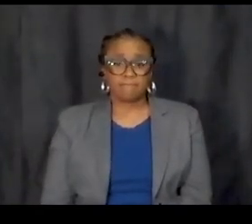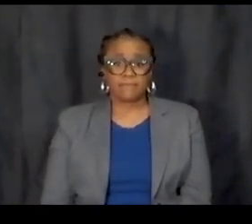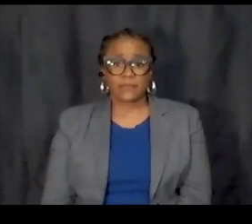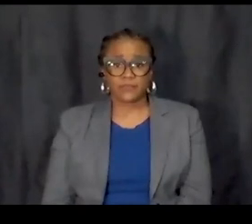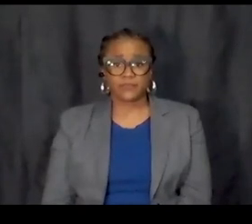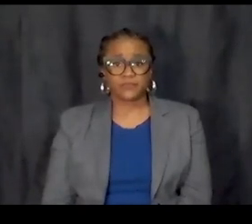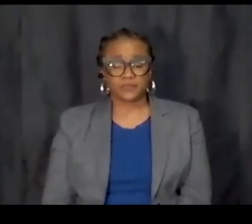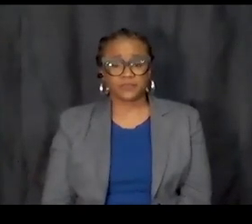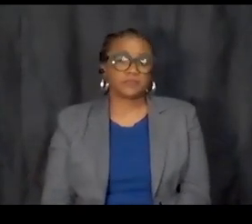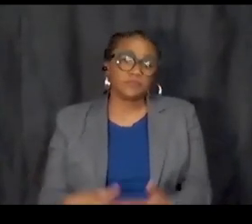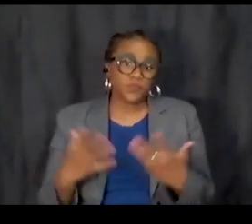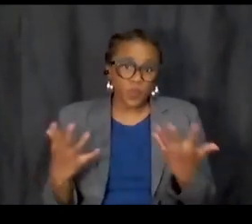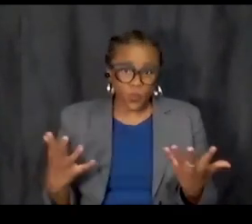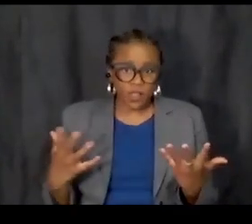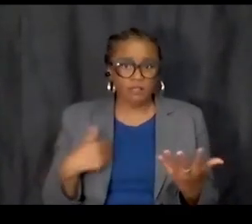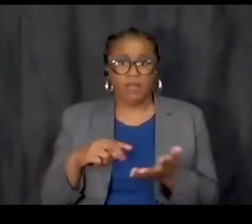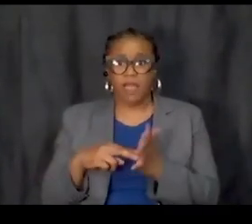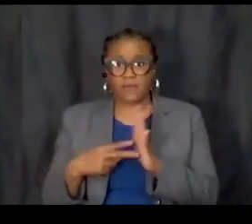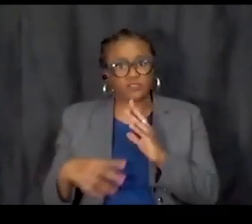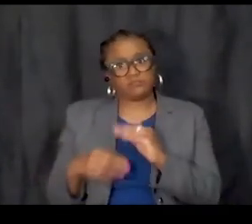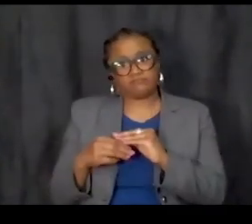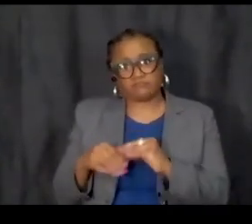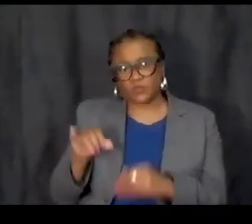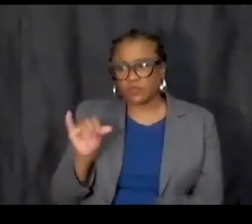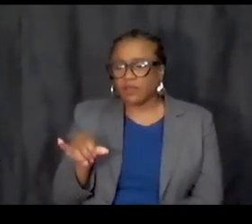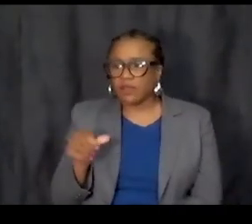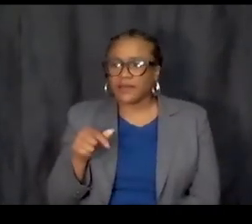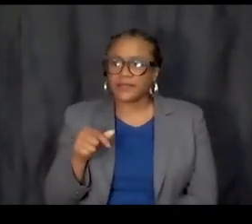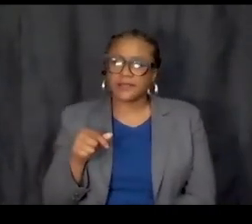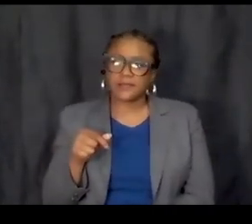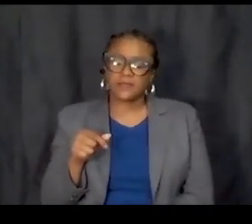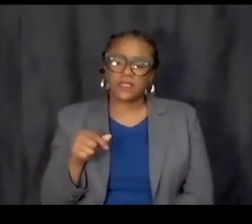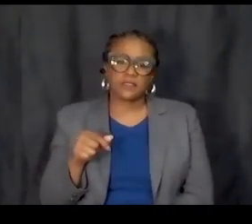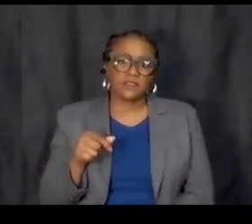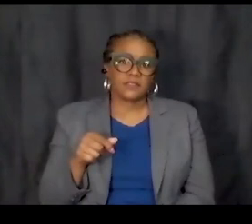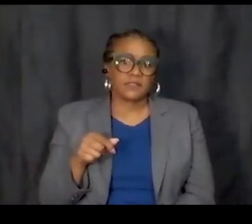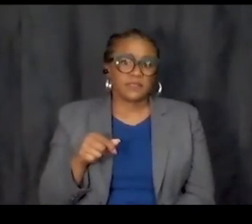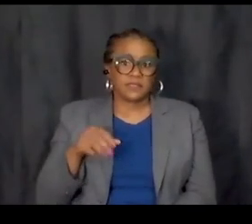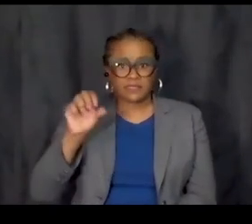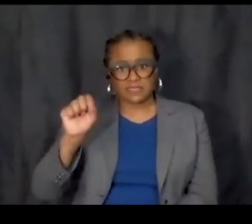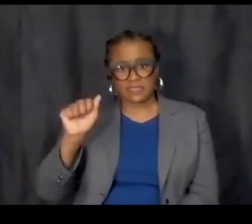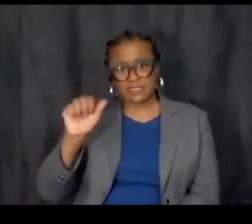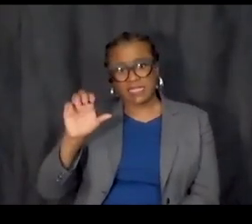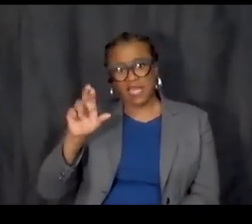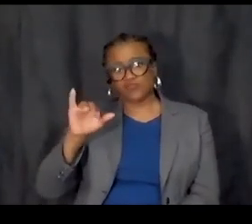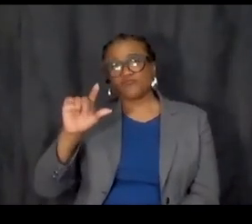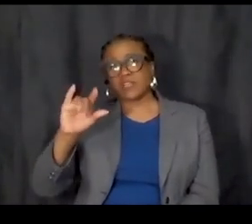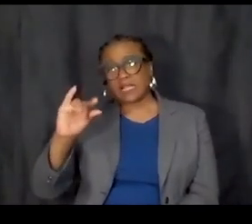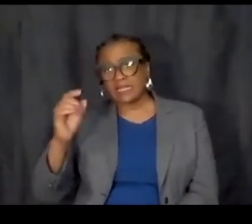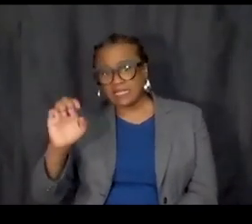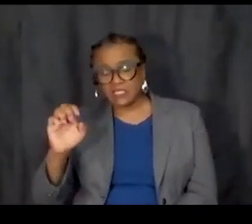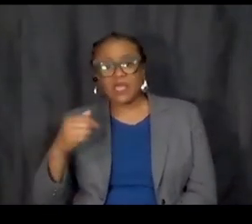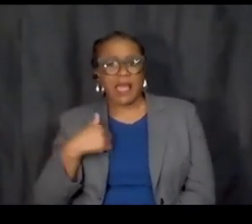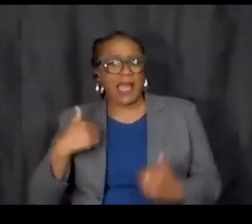Well, I mean, just piggybacking off of that, you know, in Sacrilegion, I have this poem that I thought was going to be the last